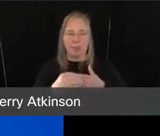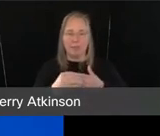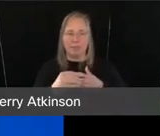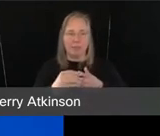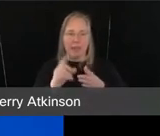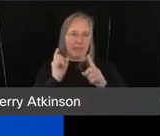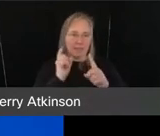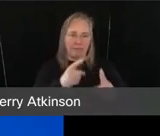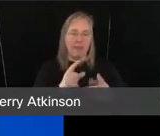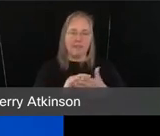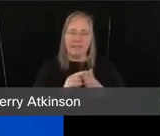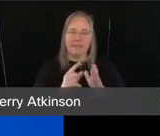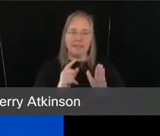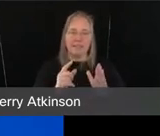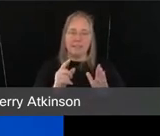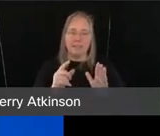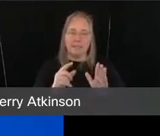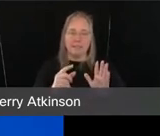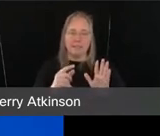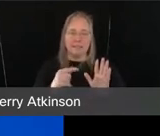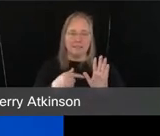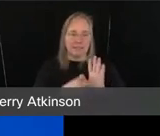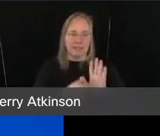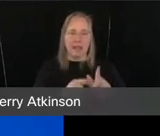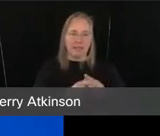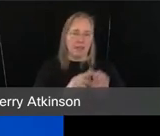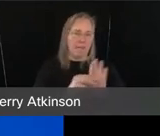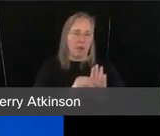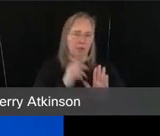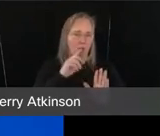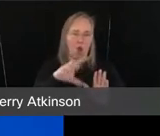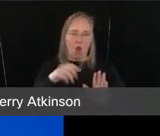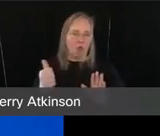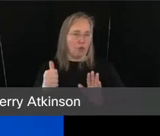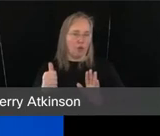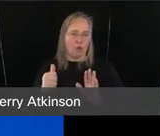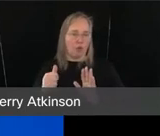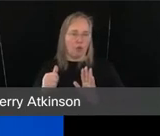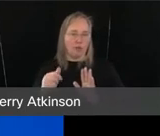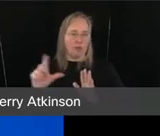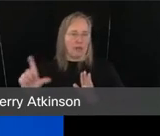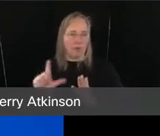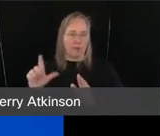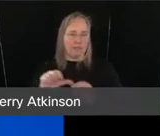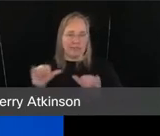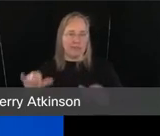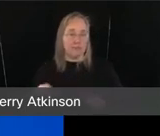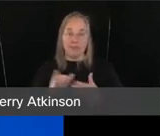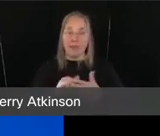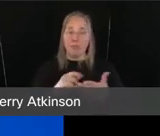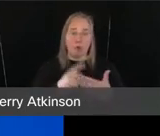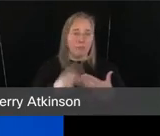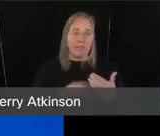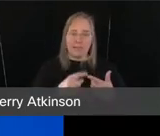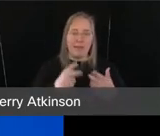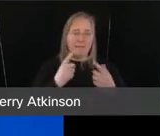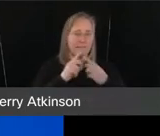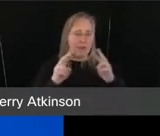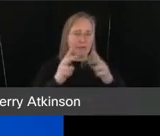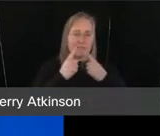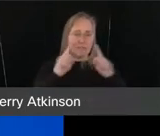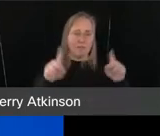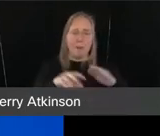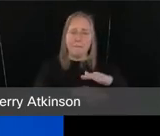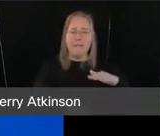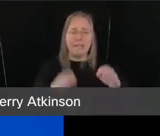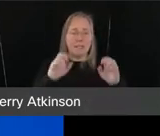as a model for other library systems. And that program is a highly successful adult basic education initiative, and it's made